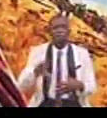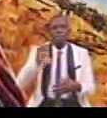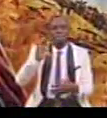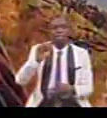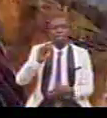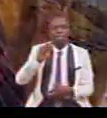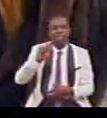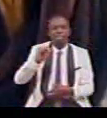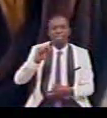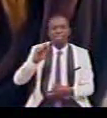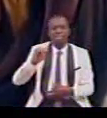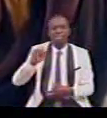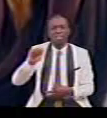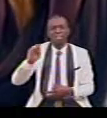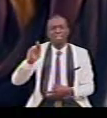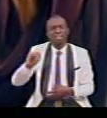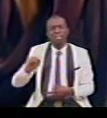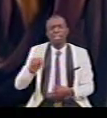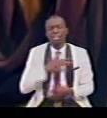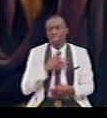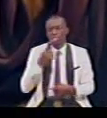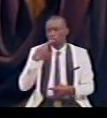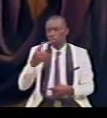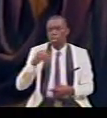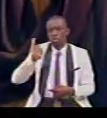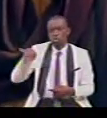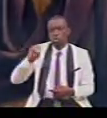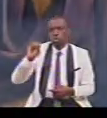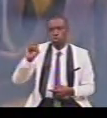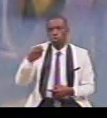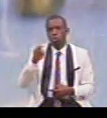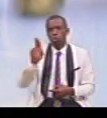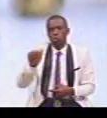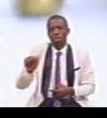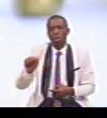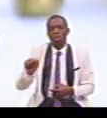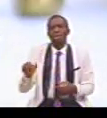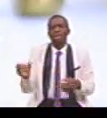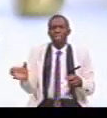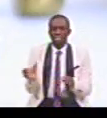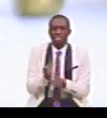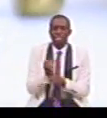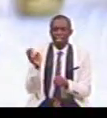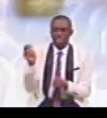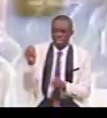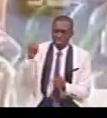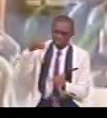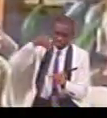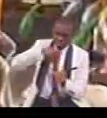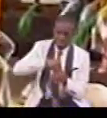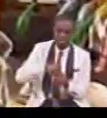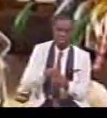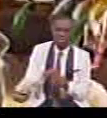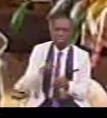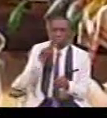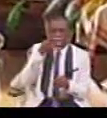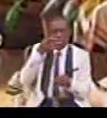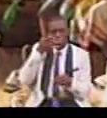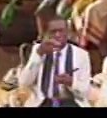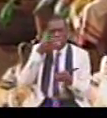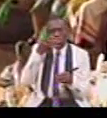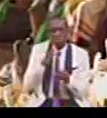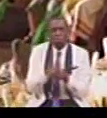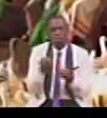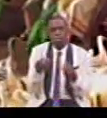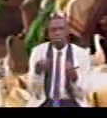to say take them in I and you remember that's how we have the Bible is out